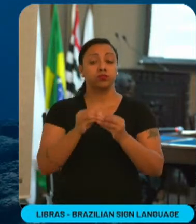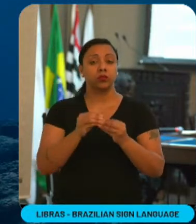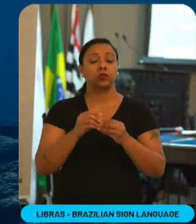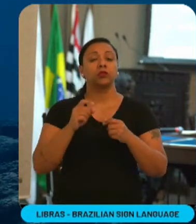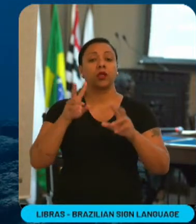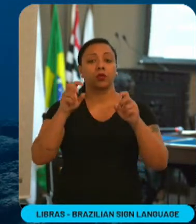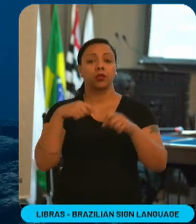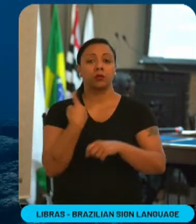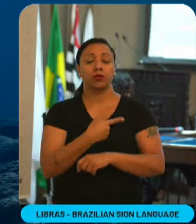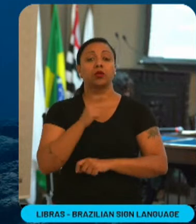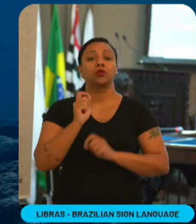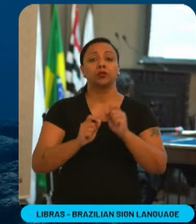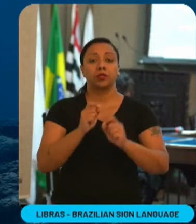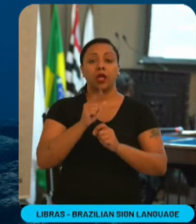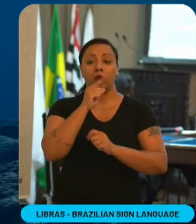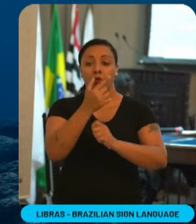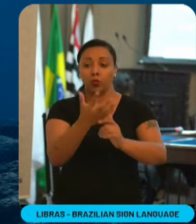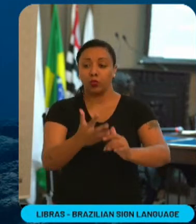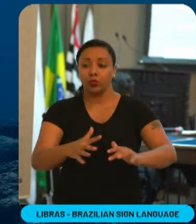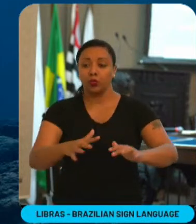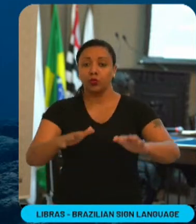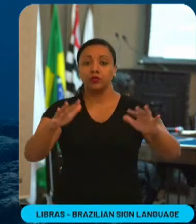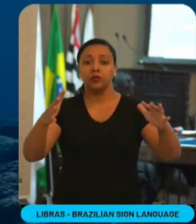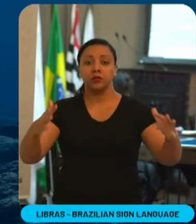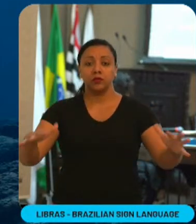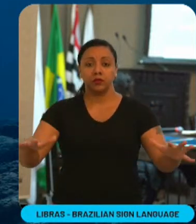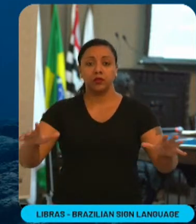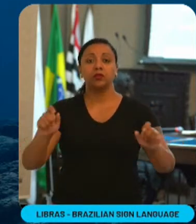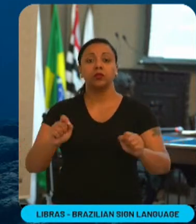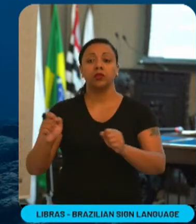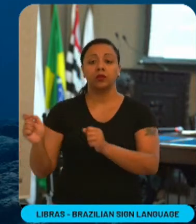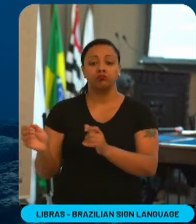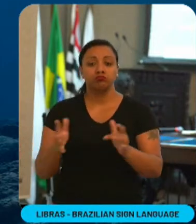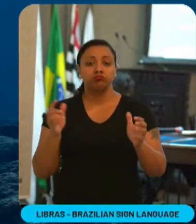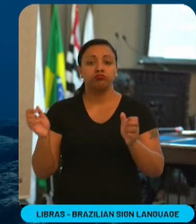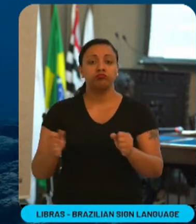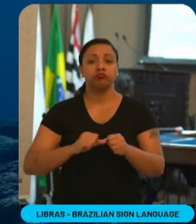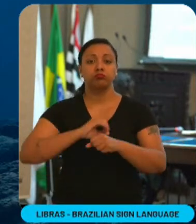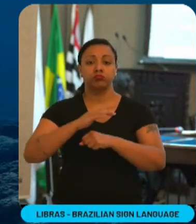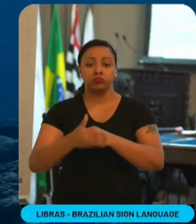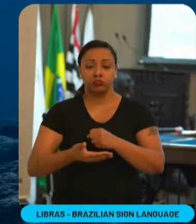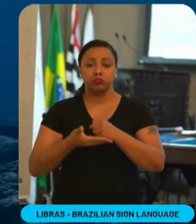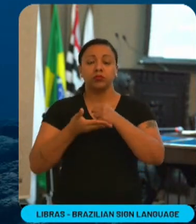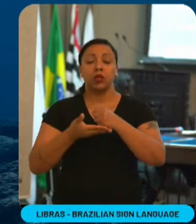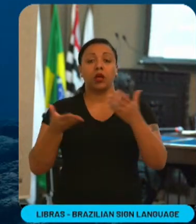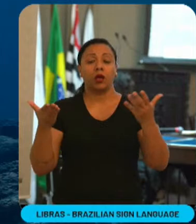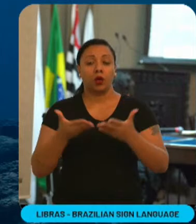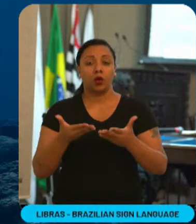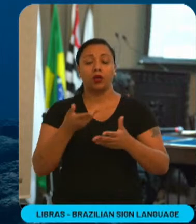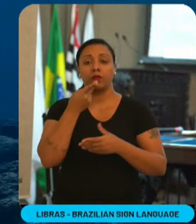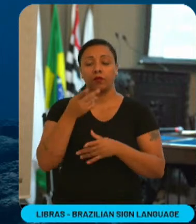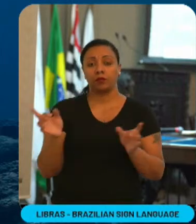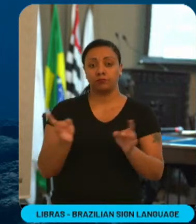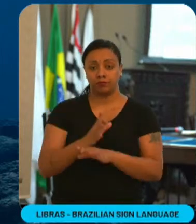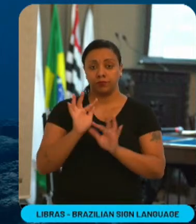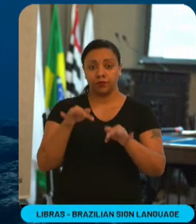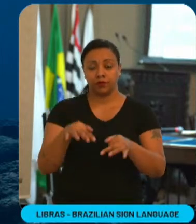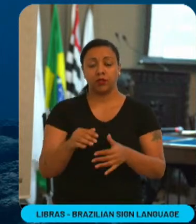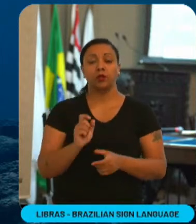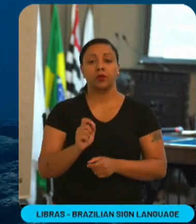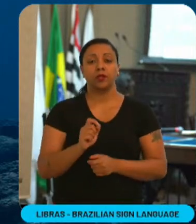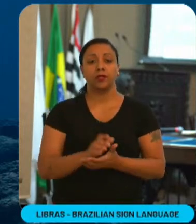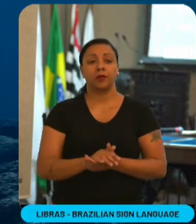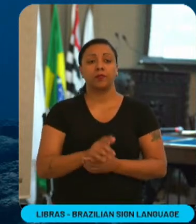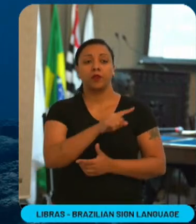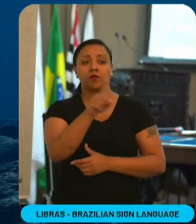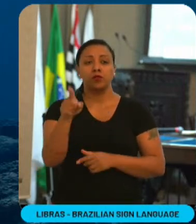anybody behind. And one of the results that we look for is that an ocean that is productive and sustainable. Now I'm